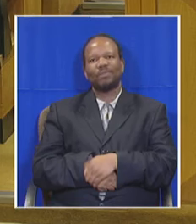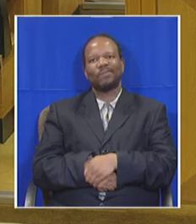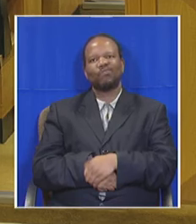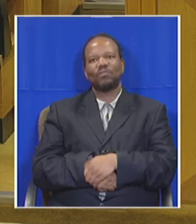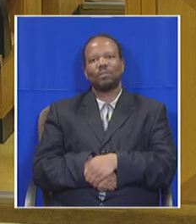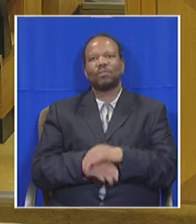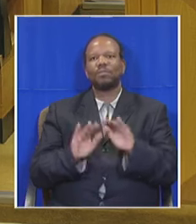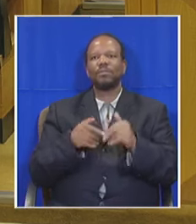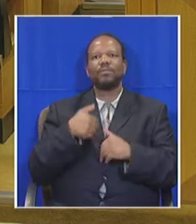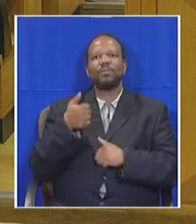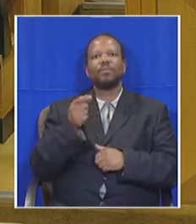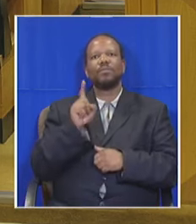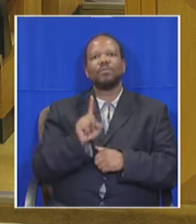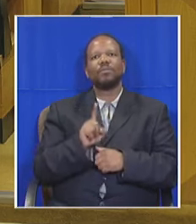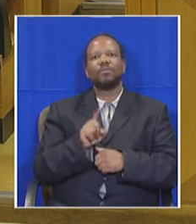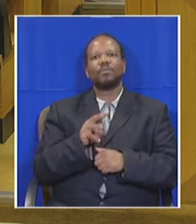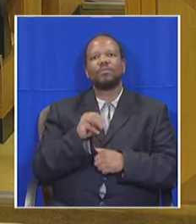The next speaker is Omar Ngwabe.